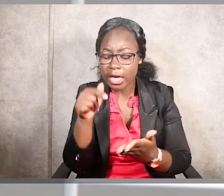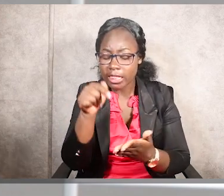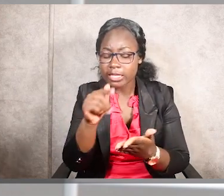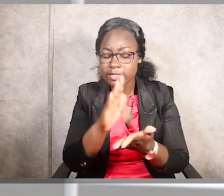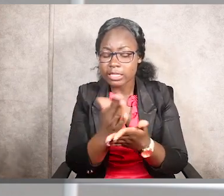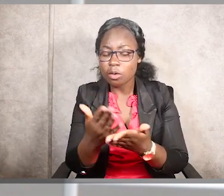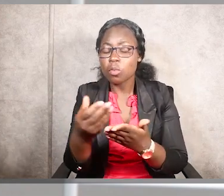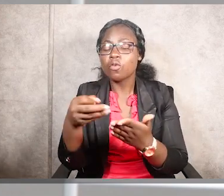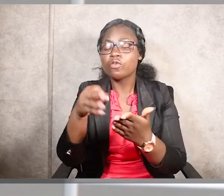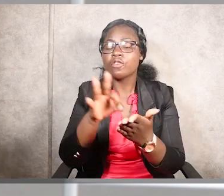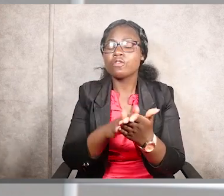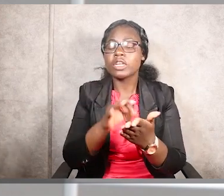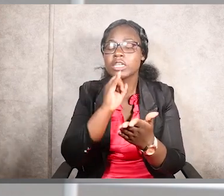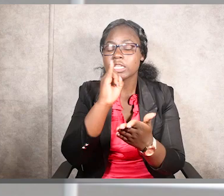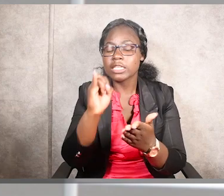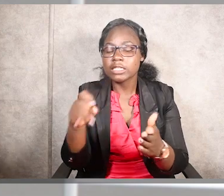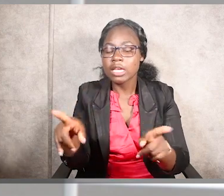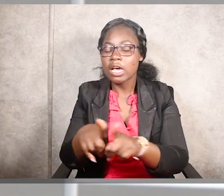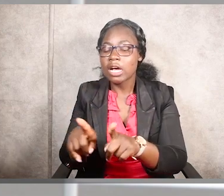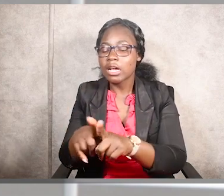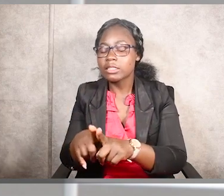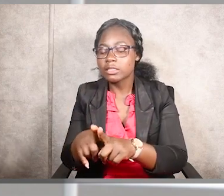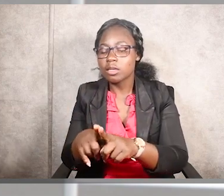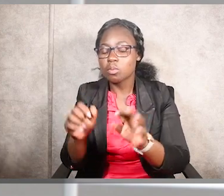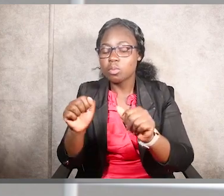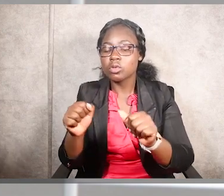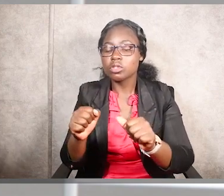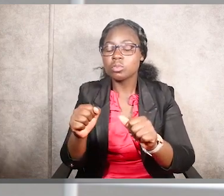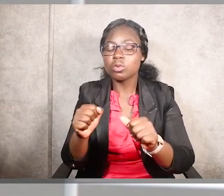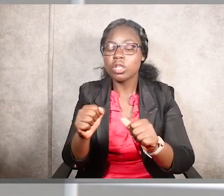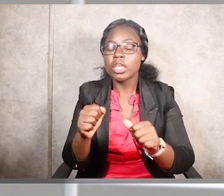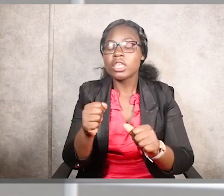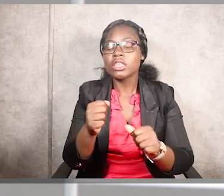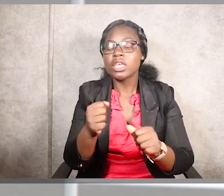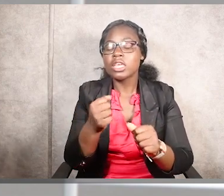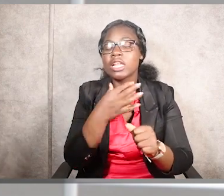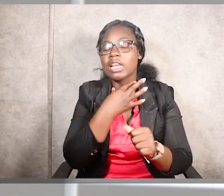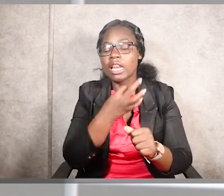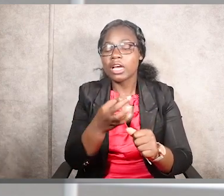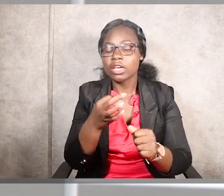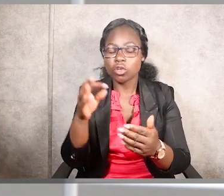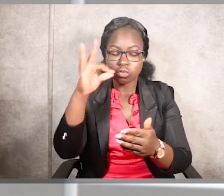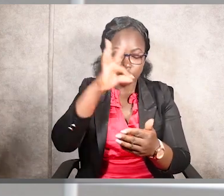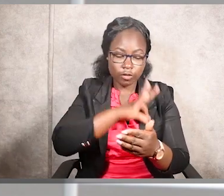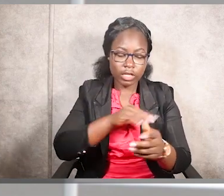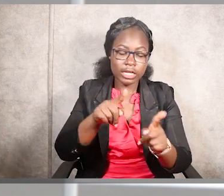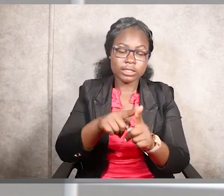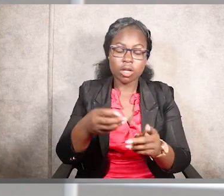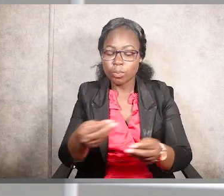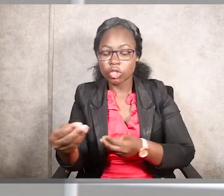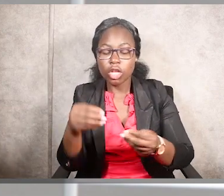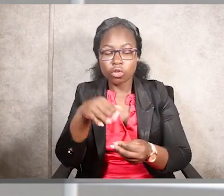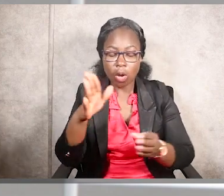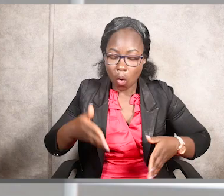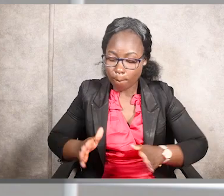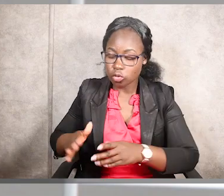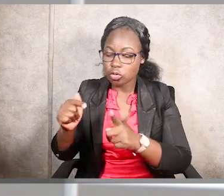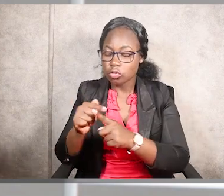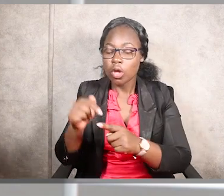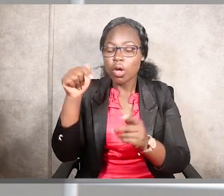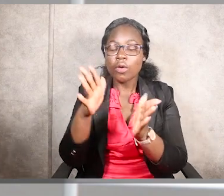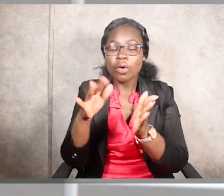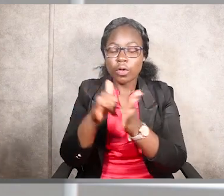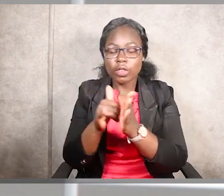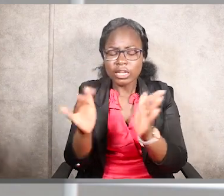is, and that's where we would like you to invest in and channel your opportunities to. And